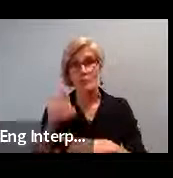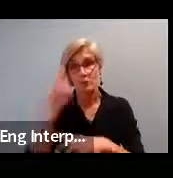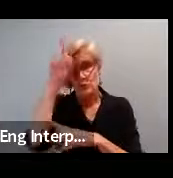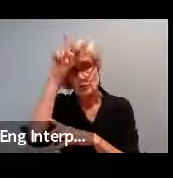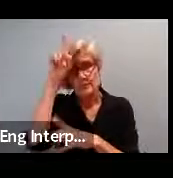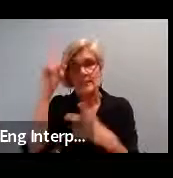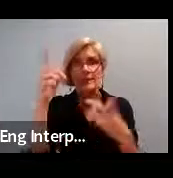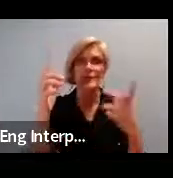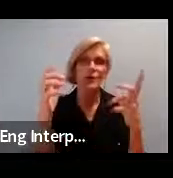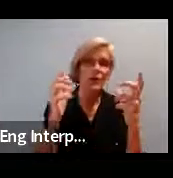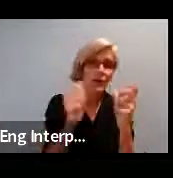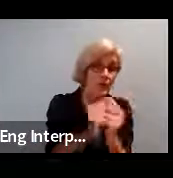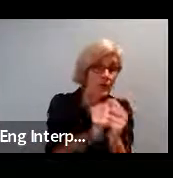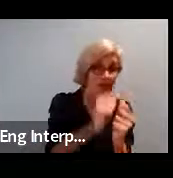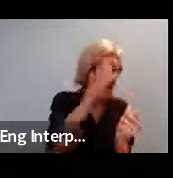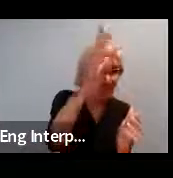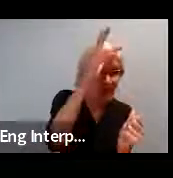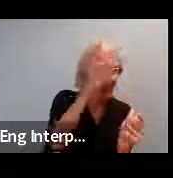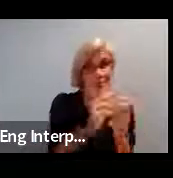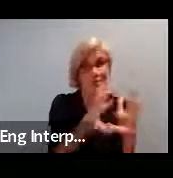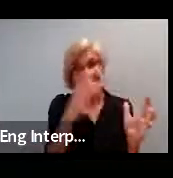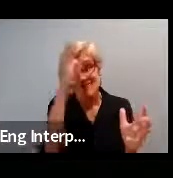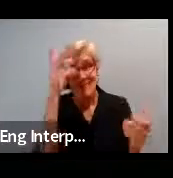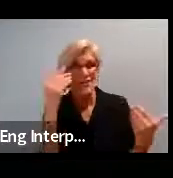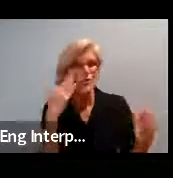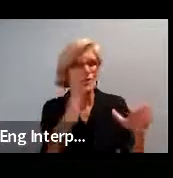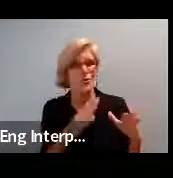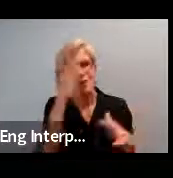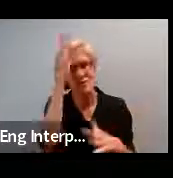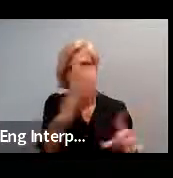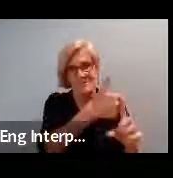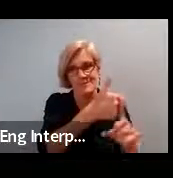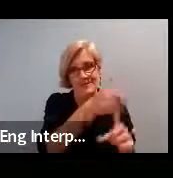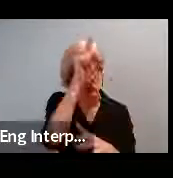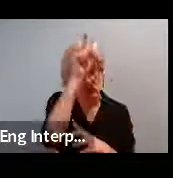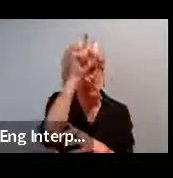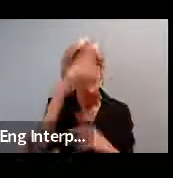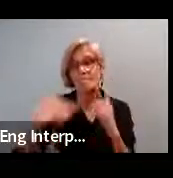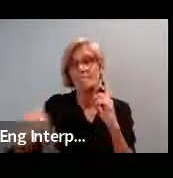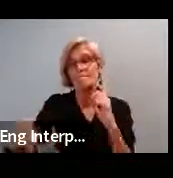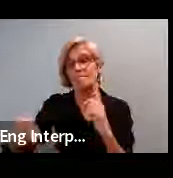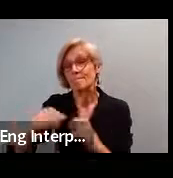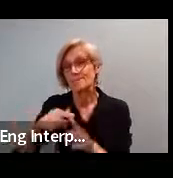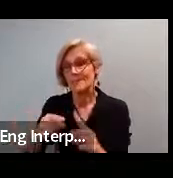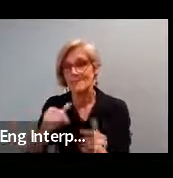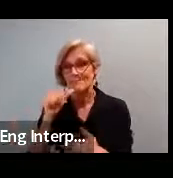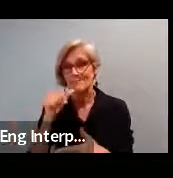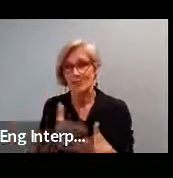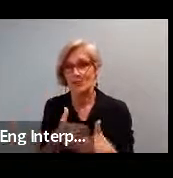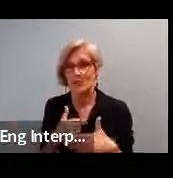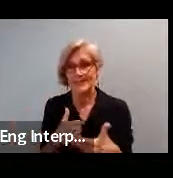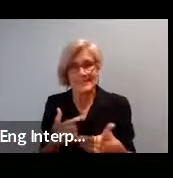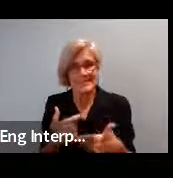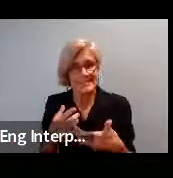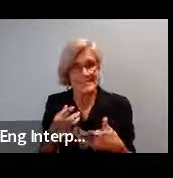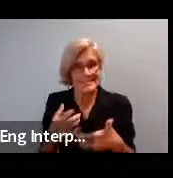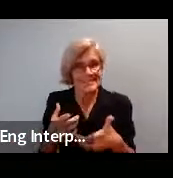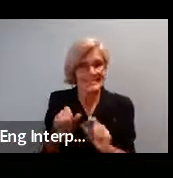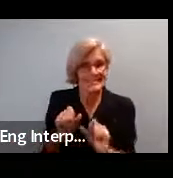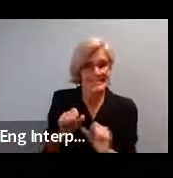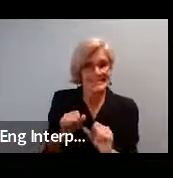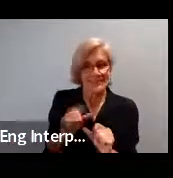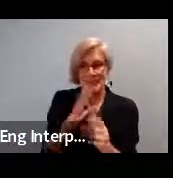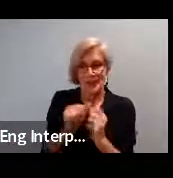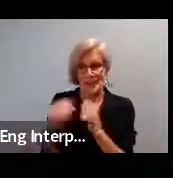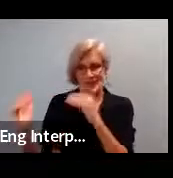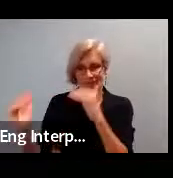He is German and we are waiting on his visa. Additionally, she has difficulty speaking with adults aside from close family members. Putting